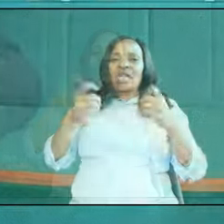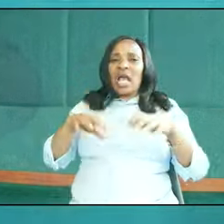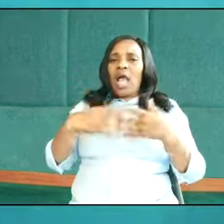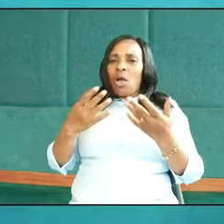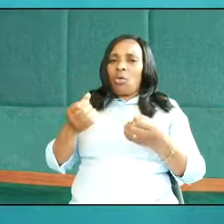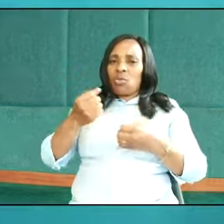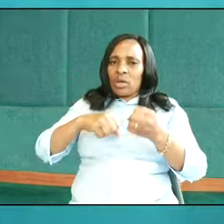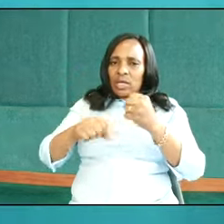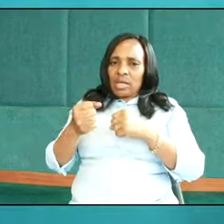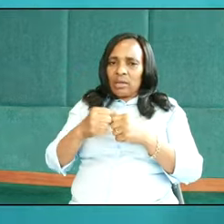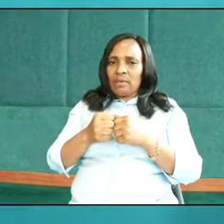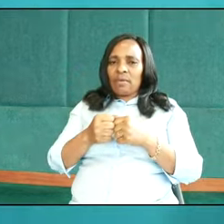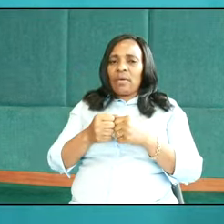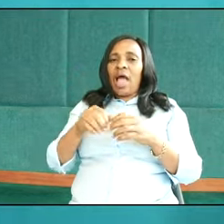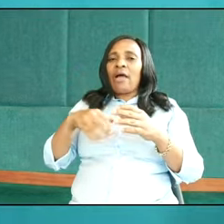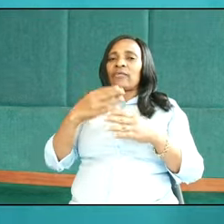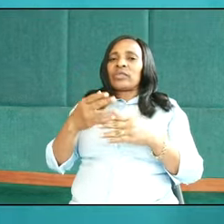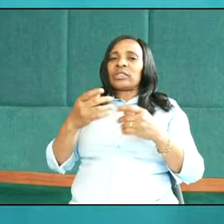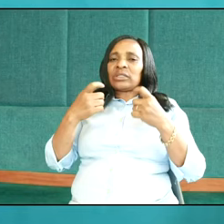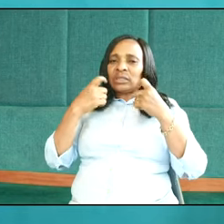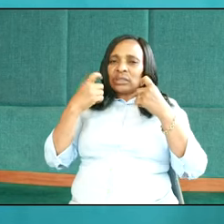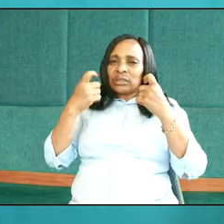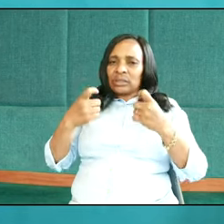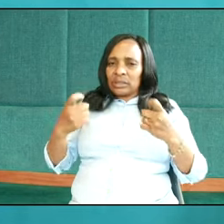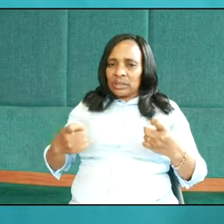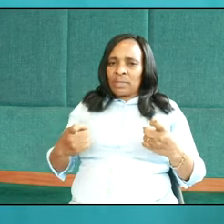react? How do we react even after we've sinned? Even after